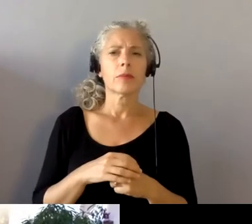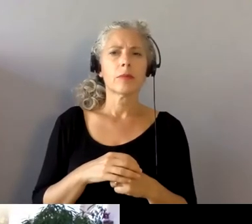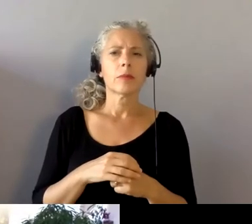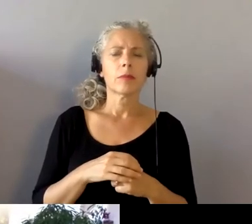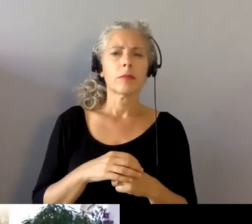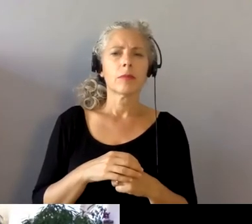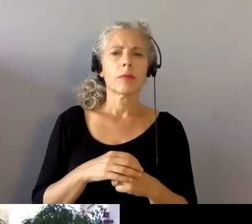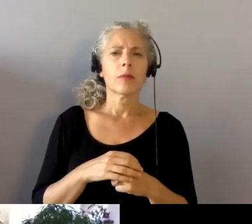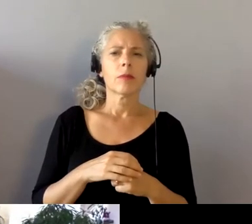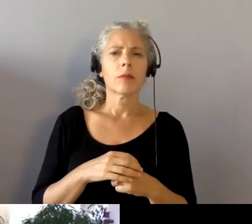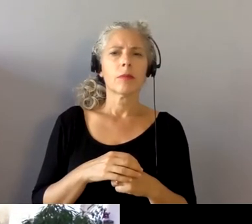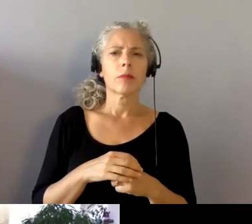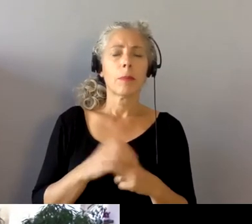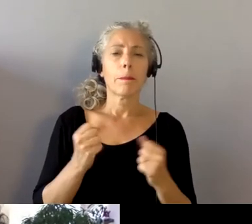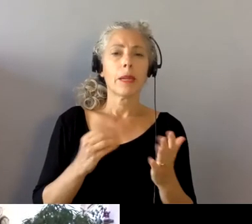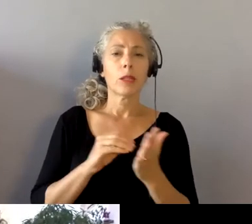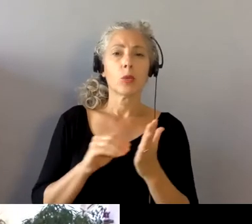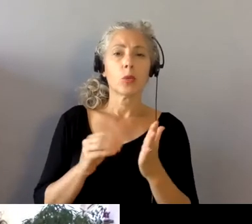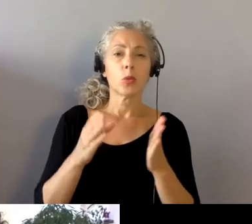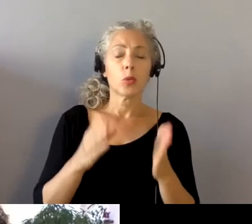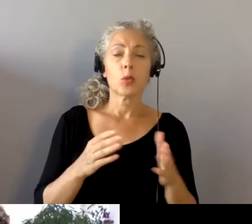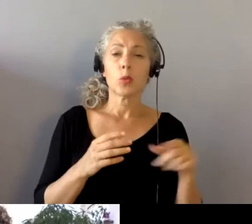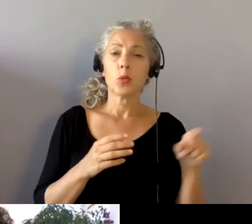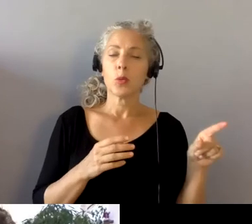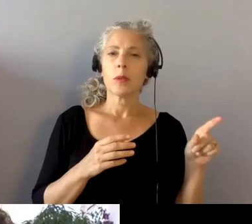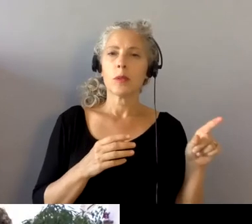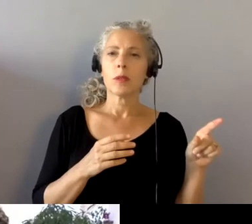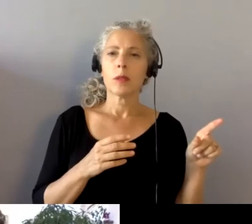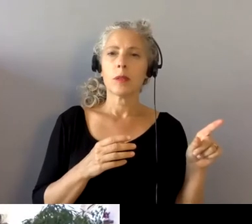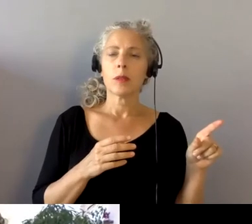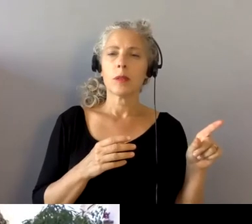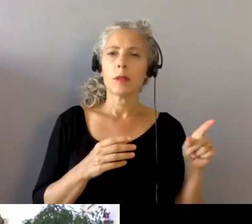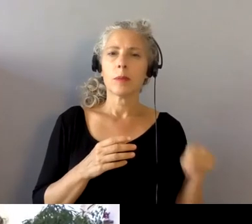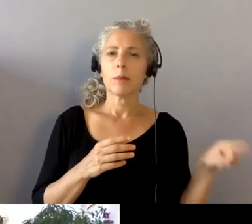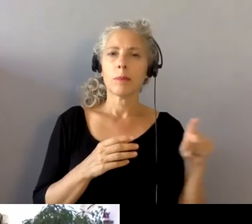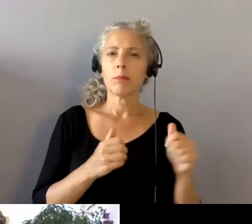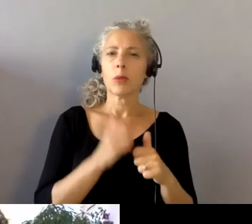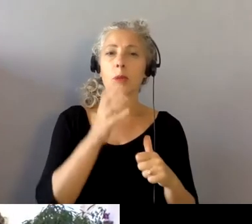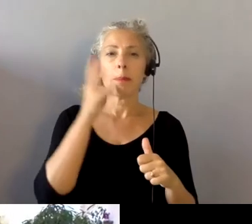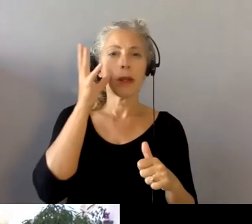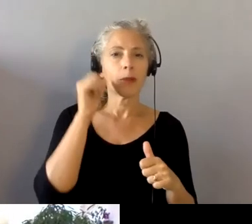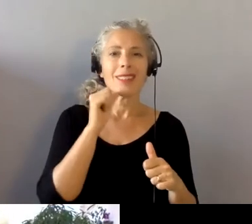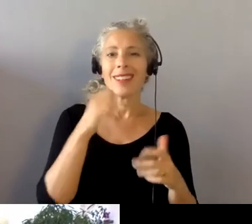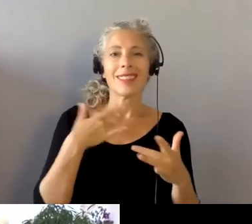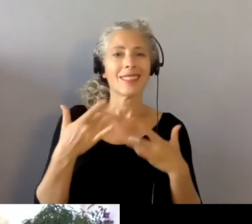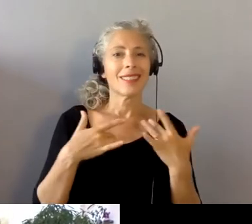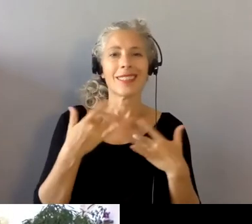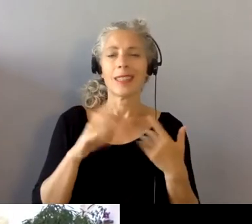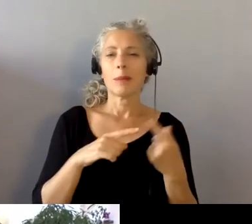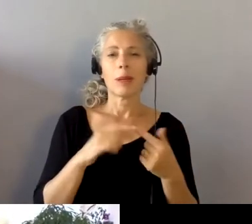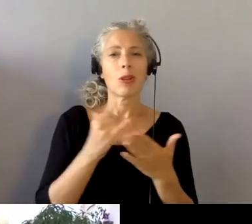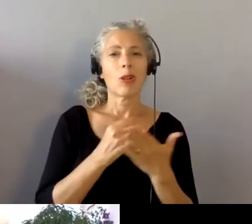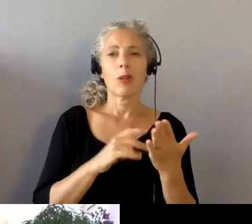of these students, it's clear with us, is that most of their parents weren't that excited about an art